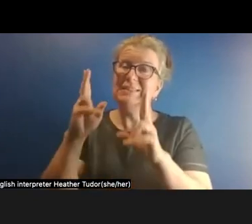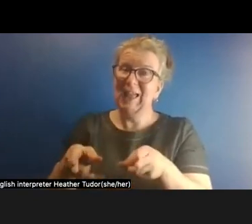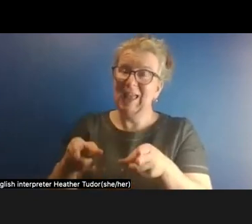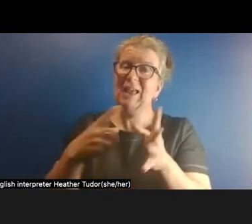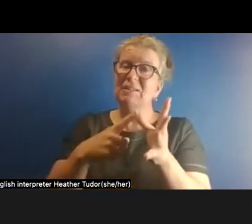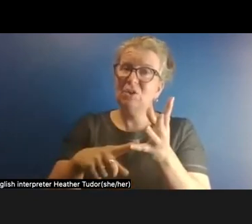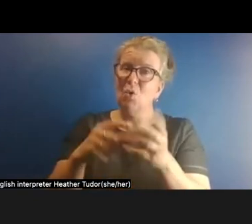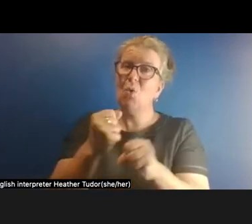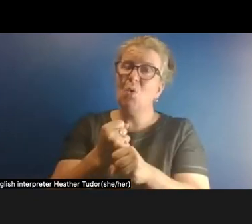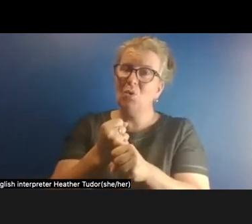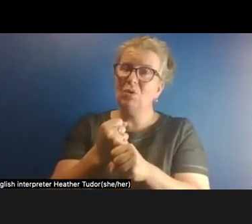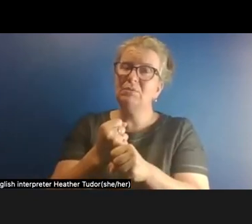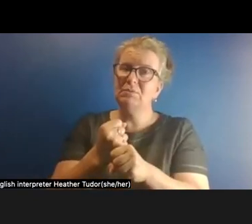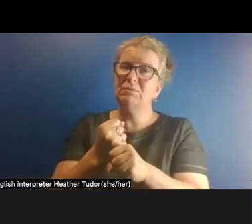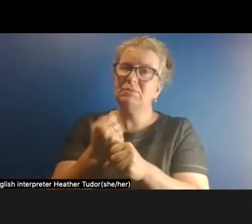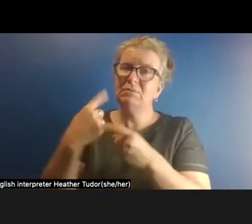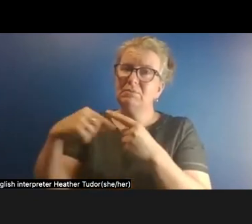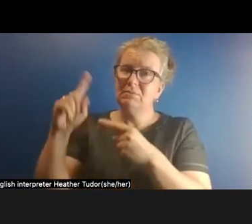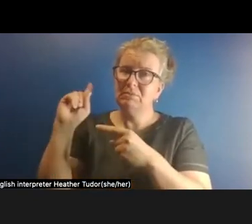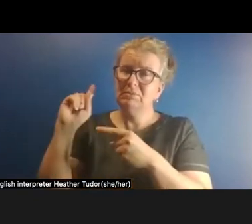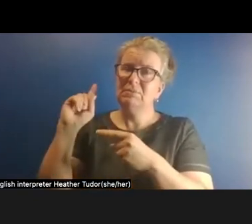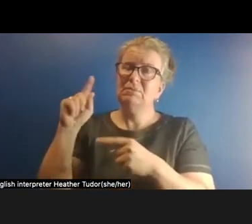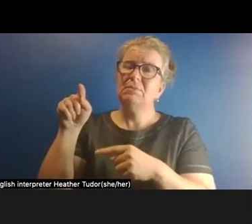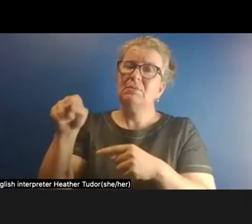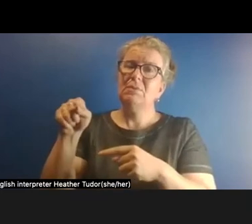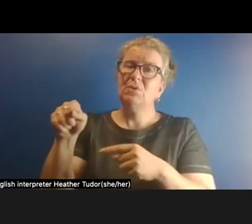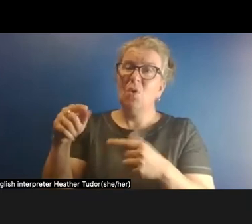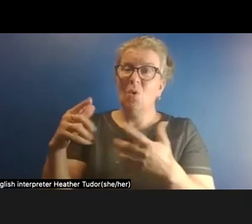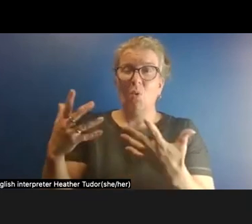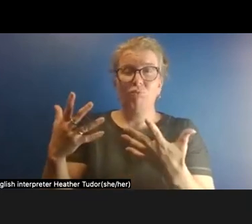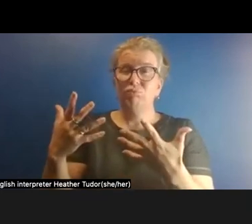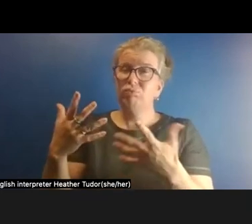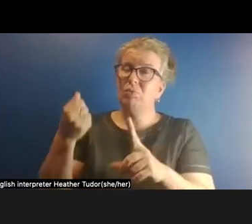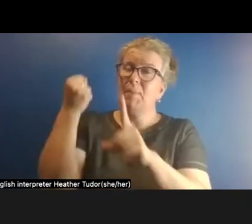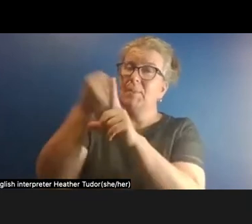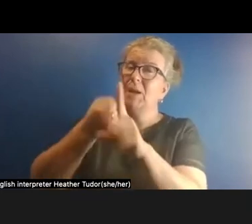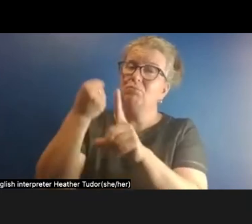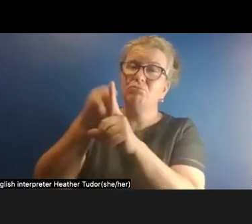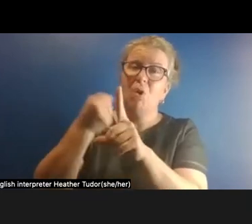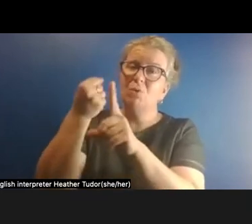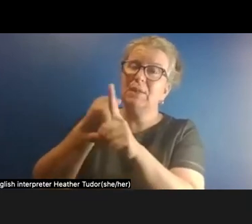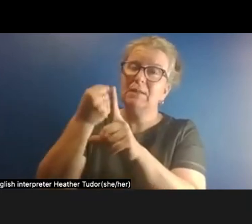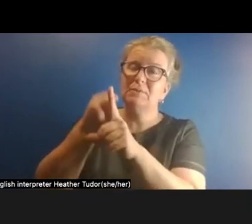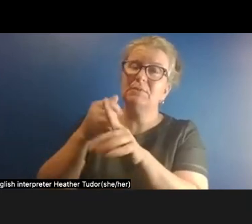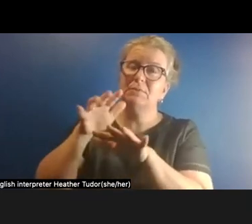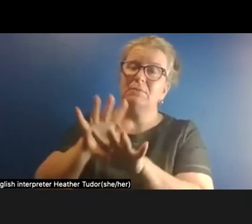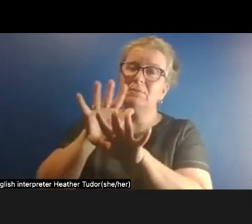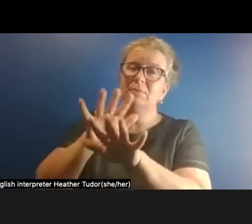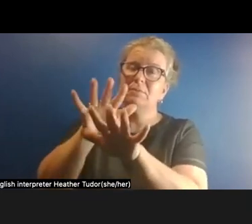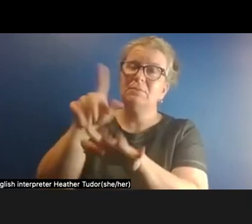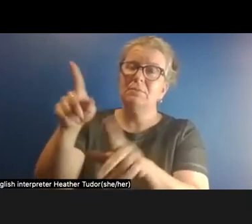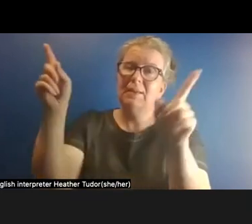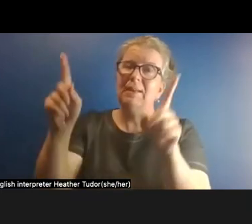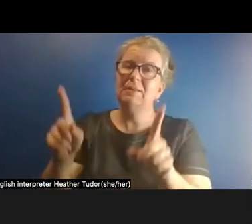of massive protest in India. And I just thought I'll end. I wanted